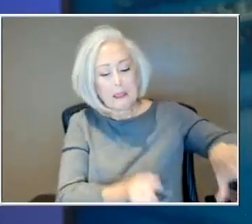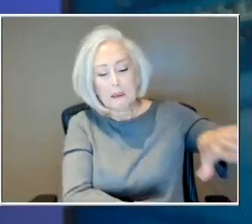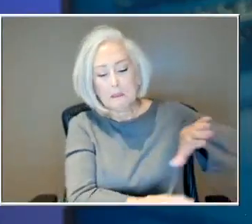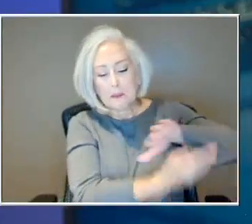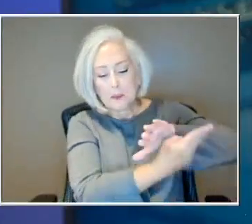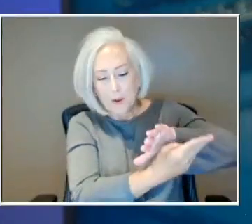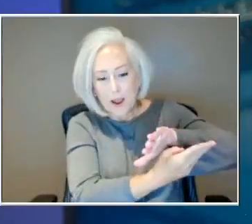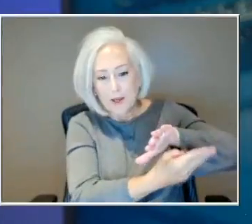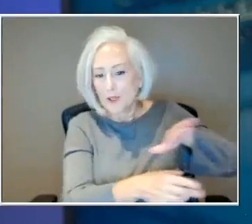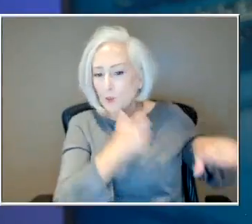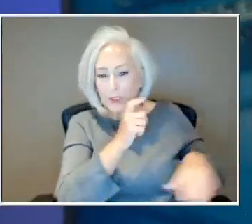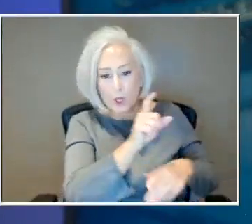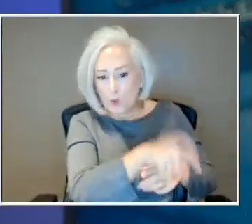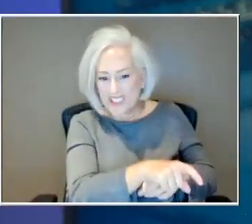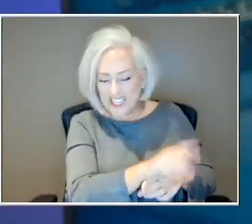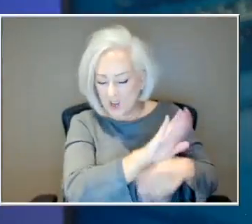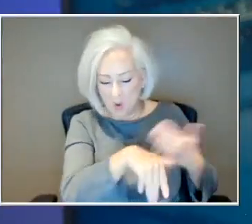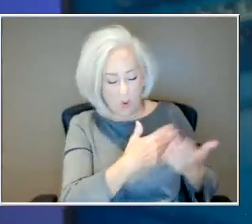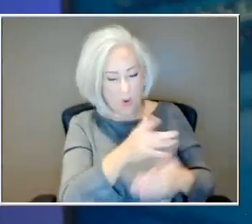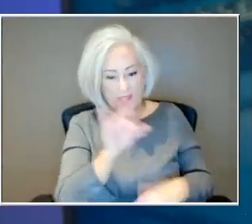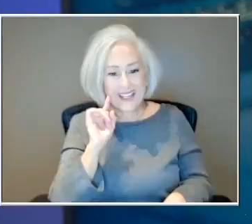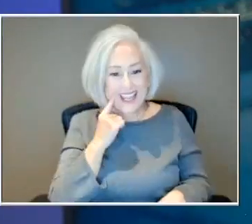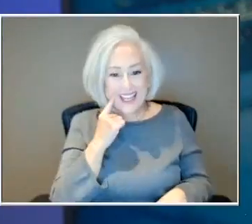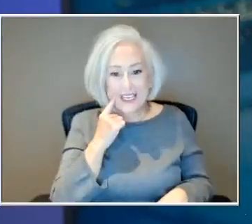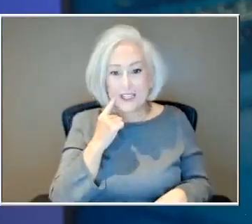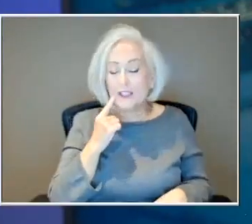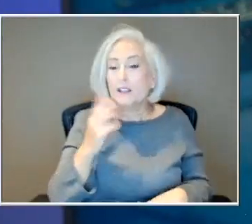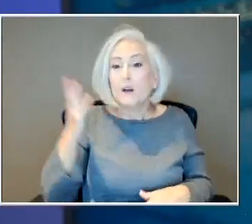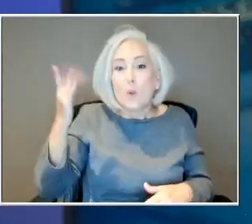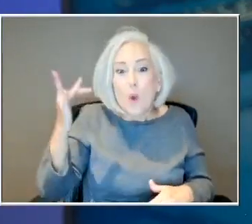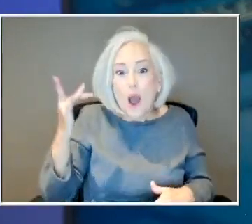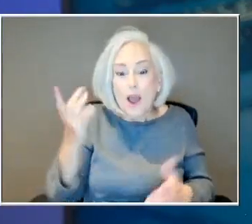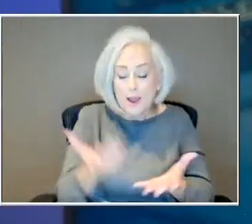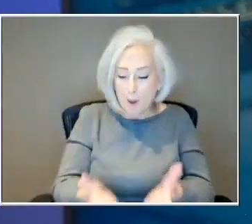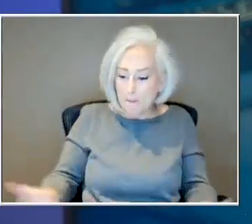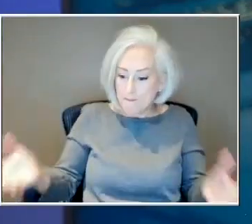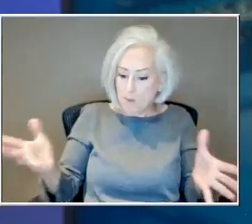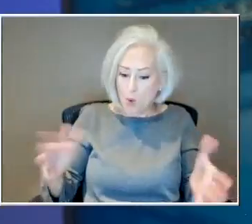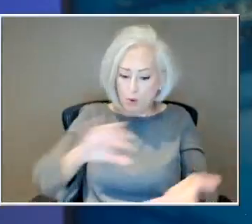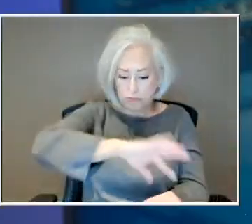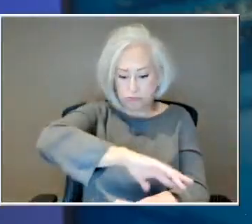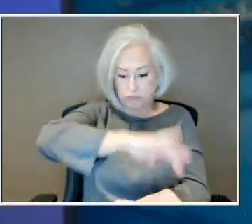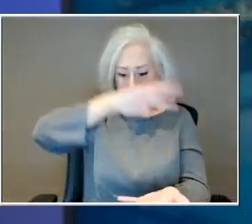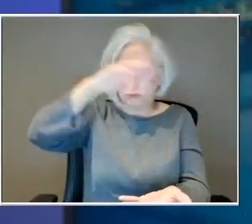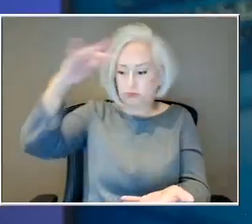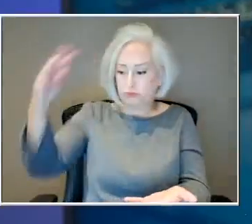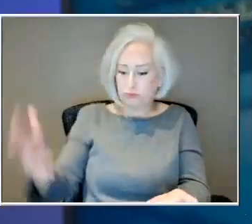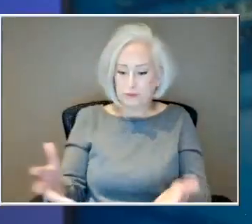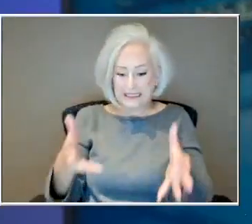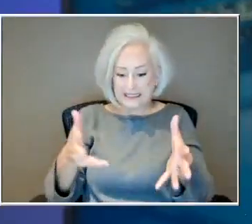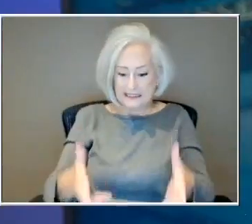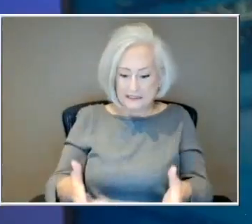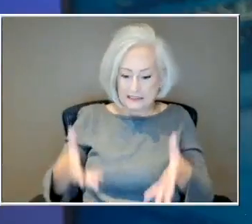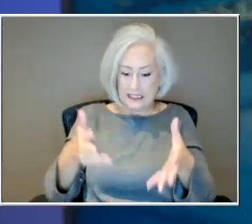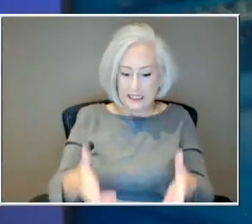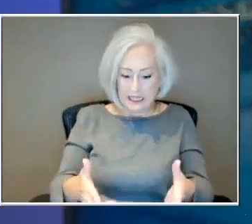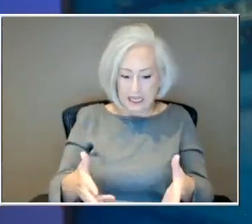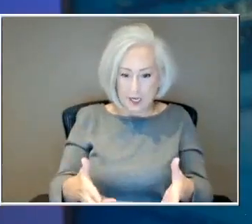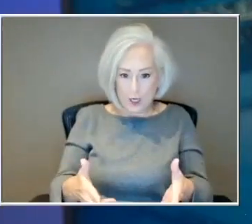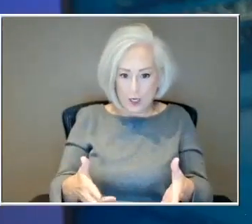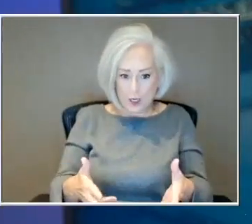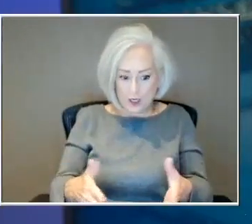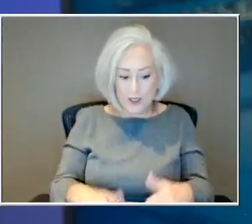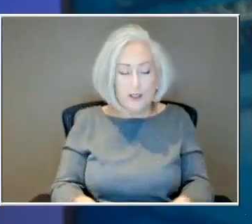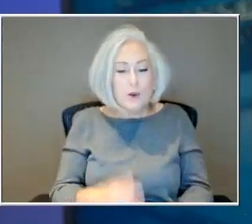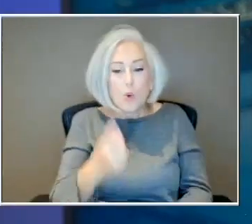because it's right. Everybody just kind of sits there, and yeah, it's a small package, but then suddenly 6 small packages